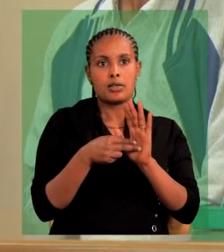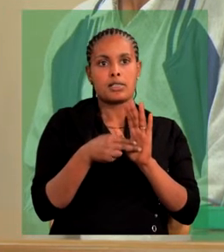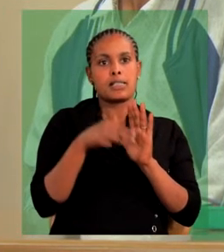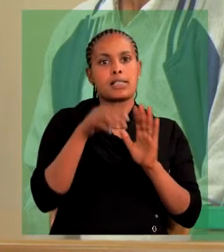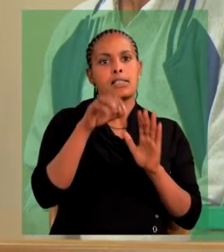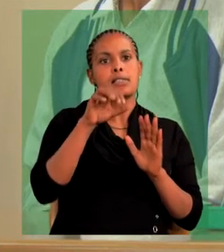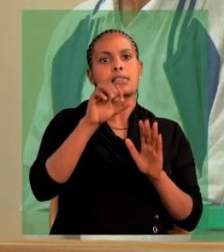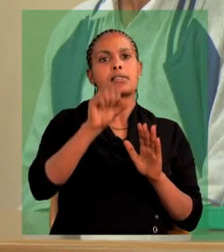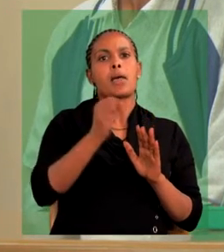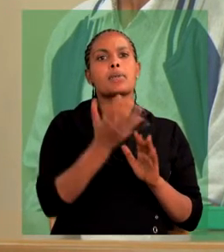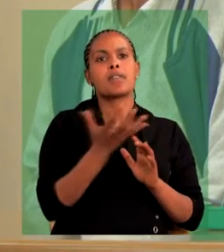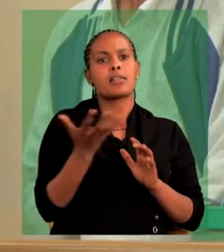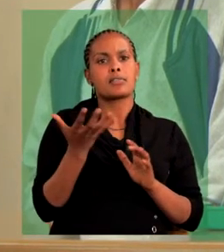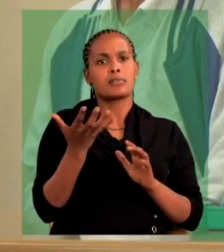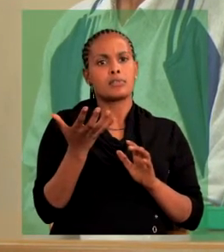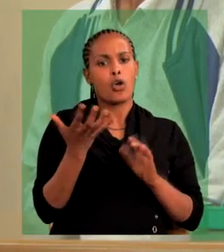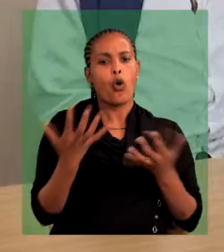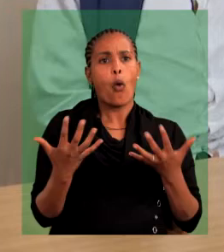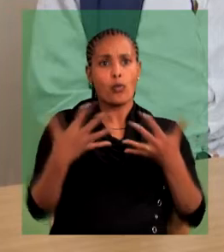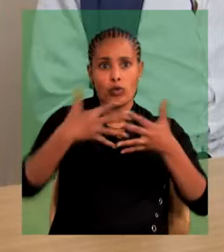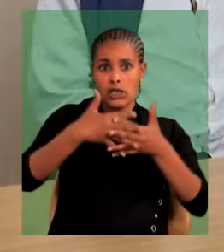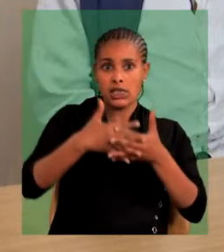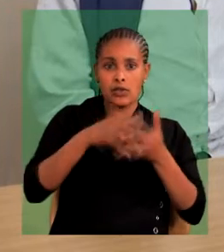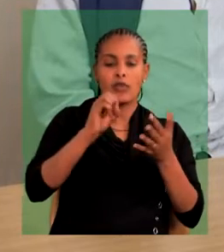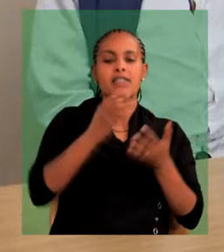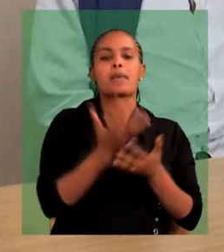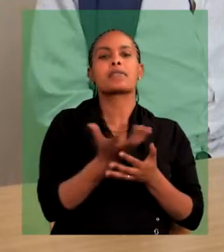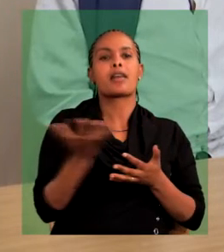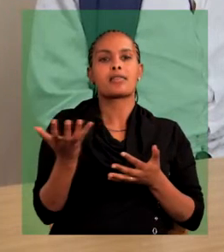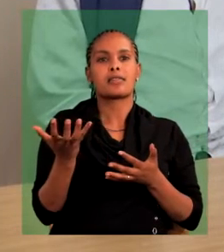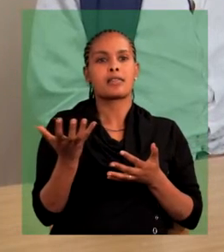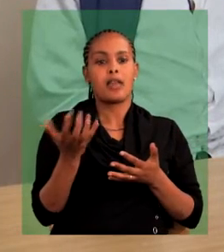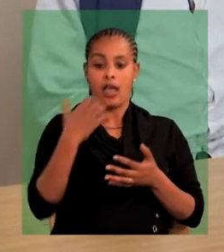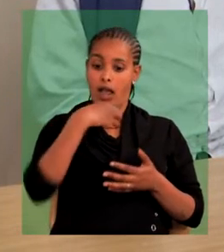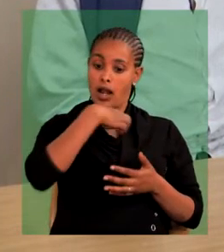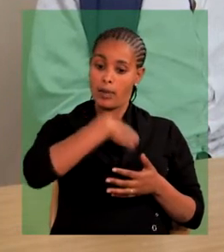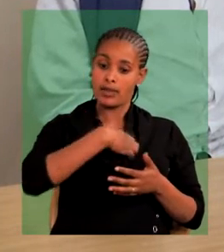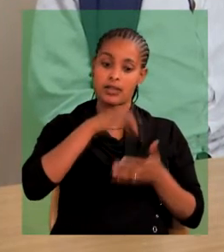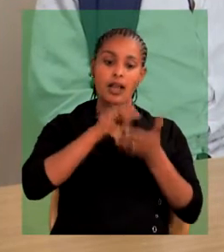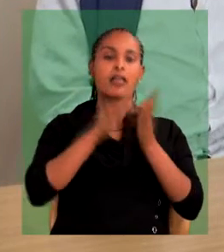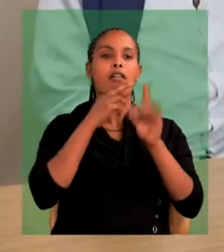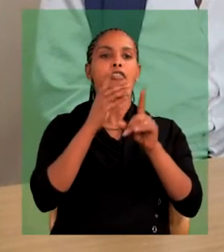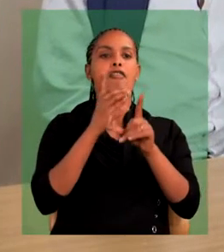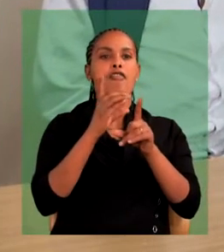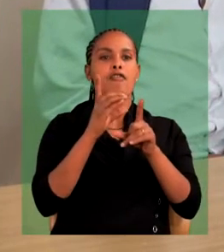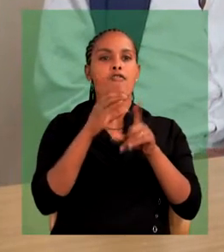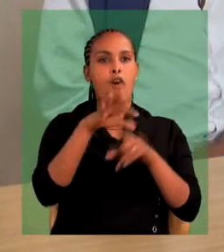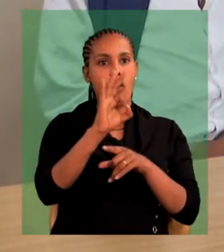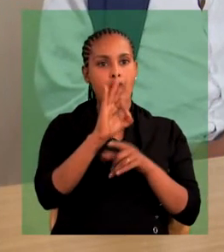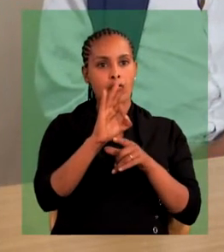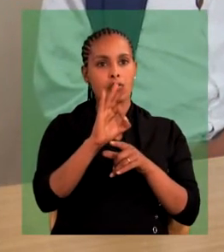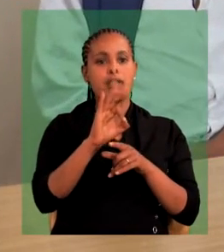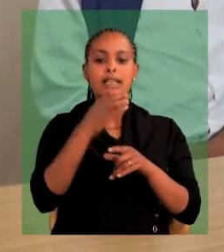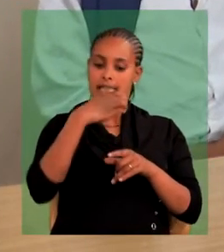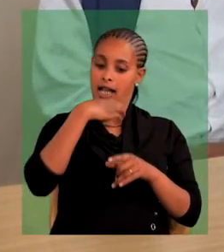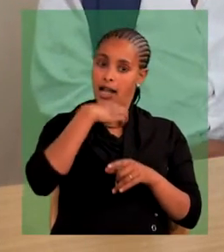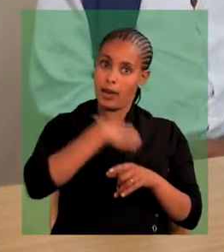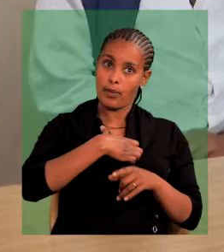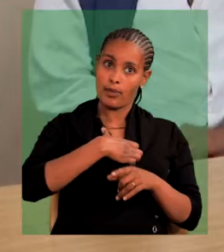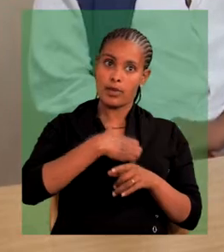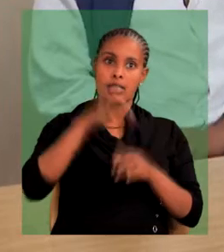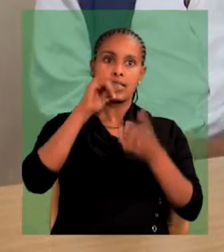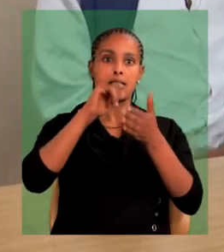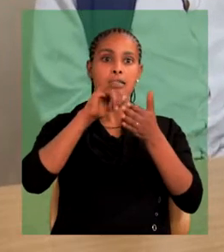Substance. The composition of a substance. Elements that are found in a compound. Yeah, the elements